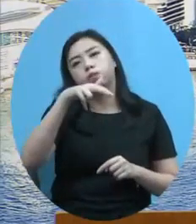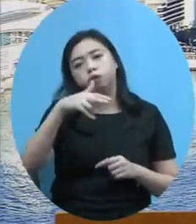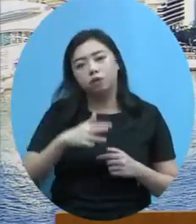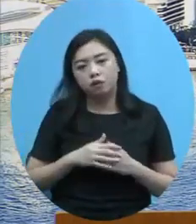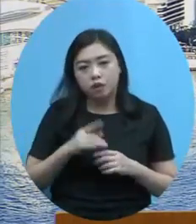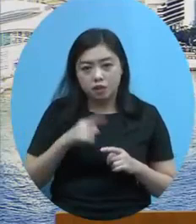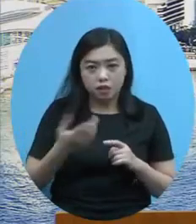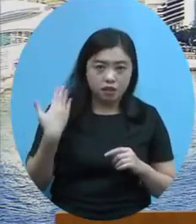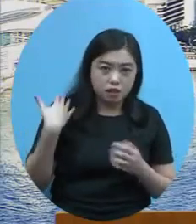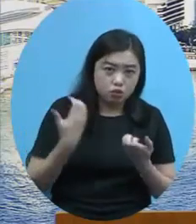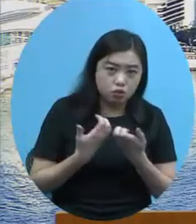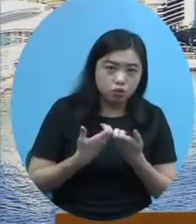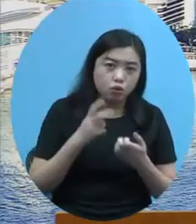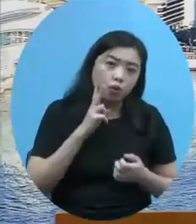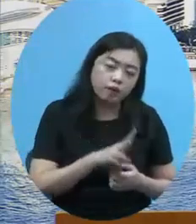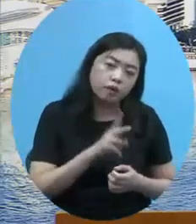2 weeks ago to